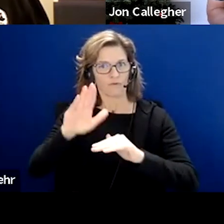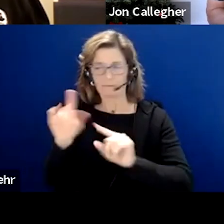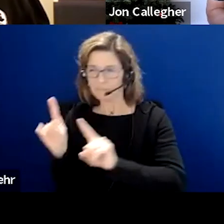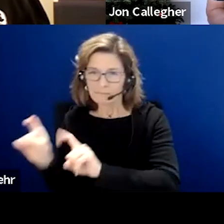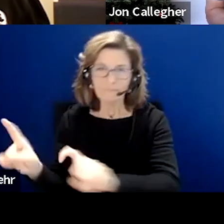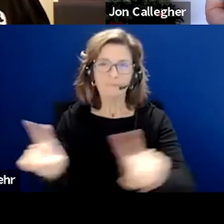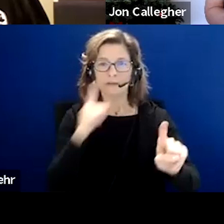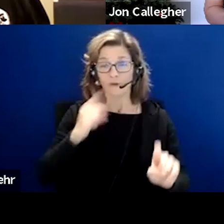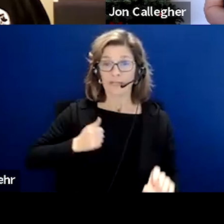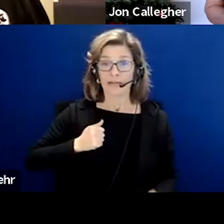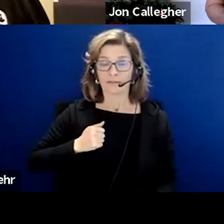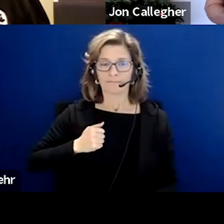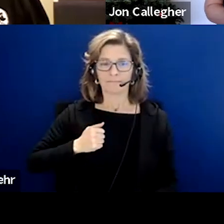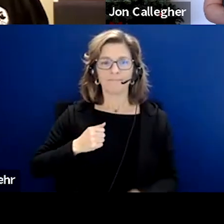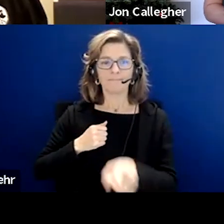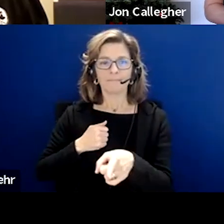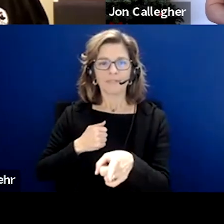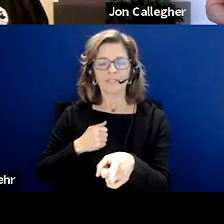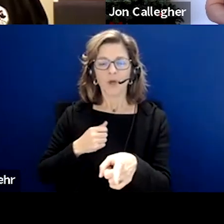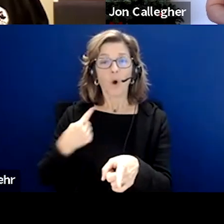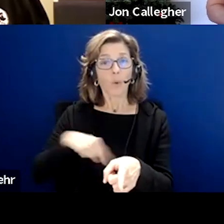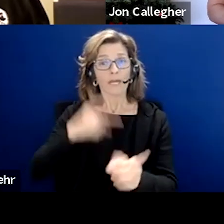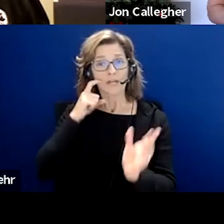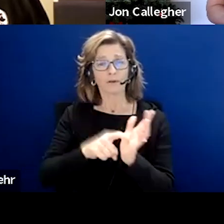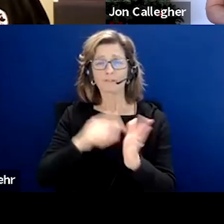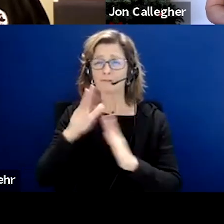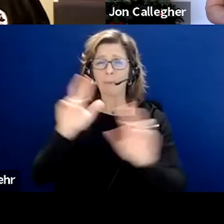across Canada, which is untapped potential.